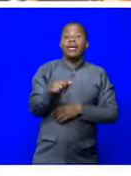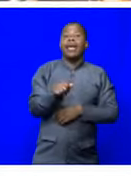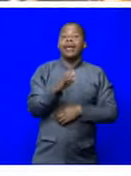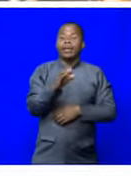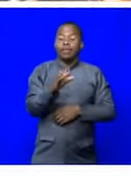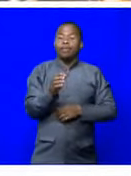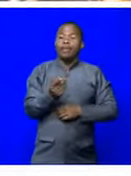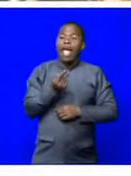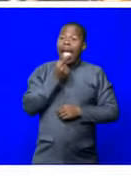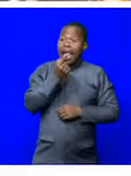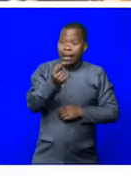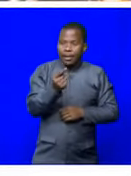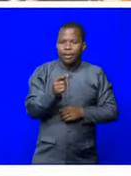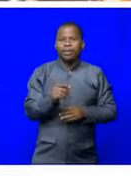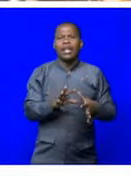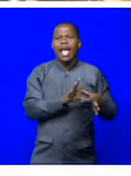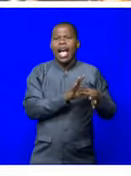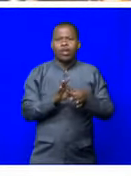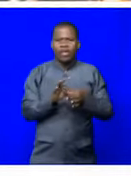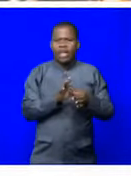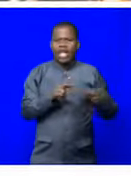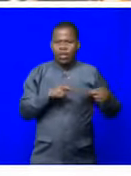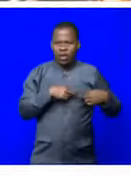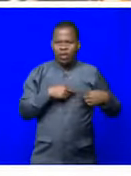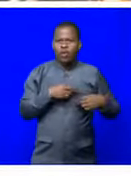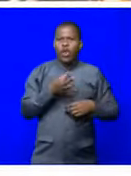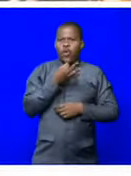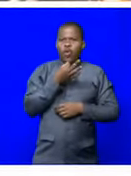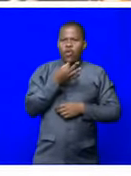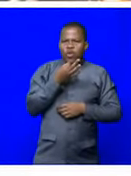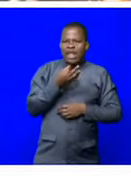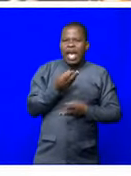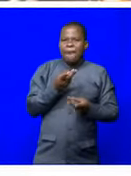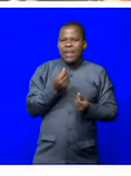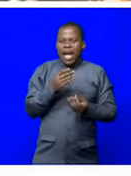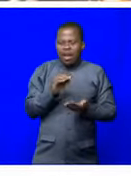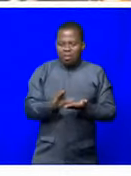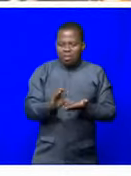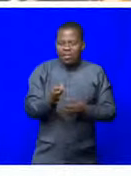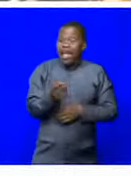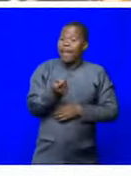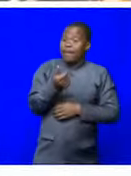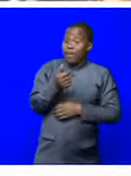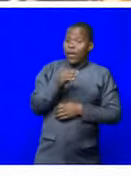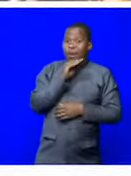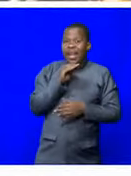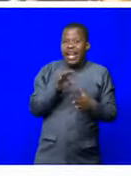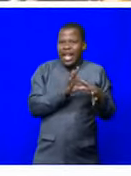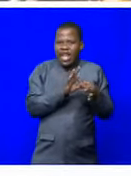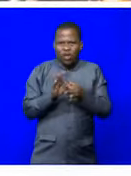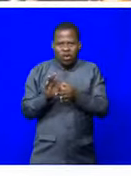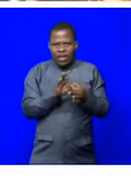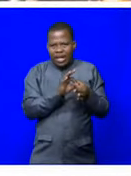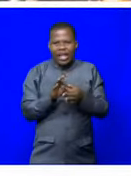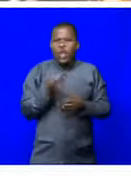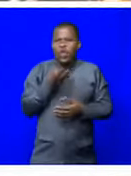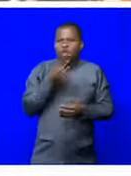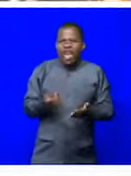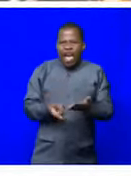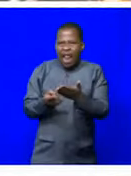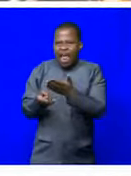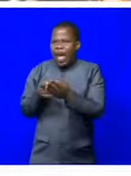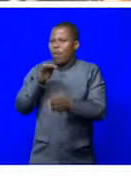lelinikethwa inhlangano elibuke tindzaba tensha eveni. Lamalunga athi lokhu kwenta lenhlangano ingakhona ukumikisa